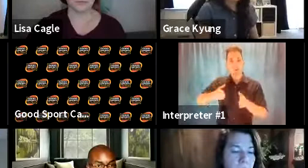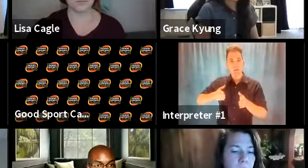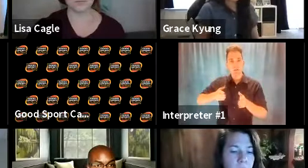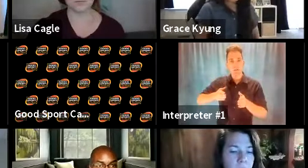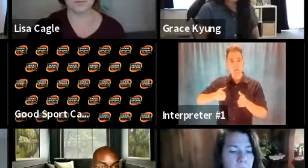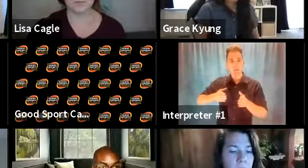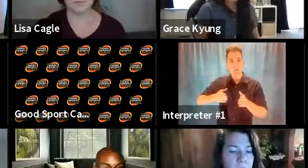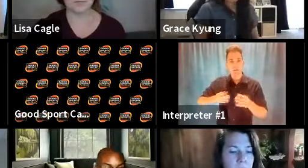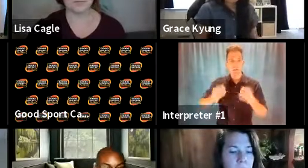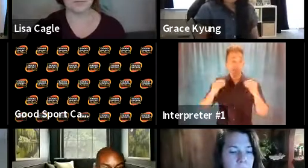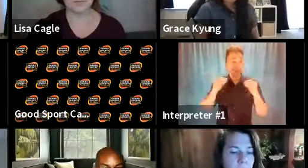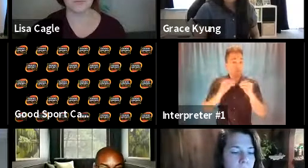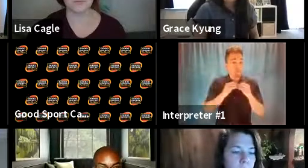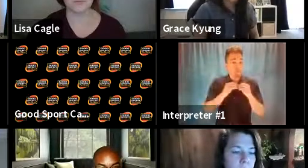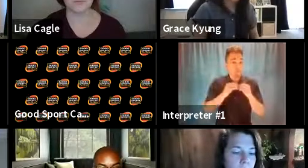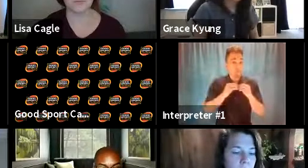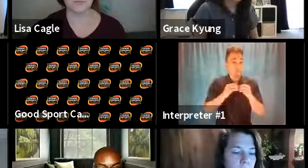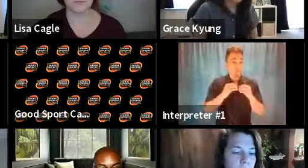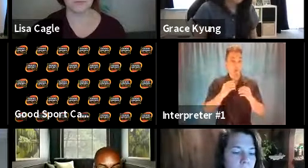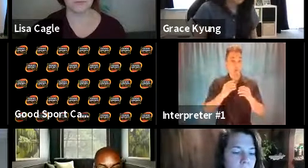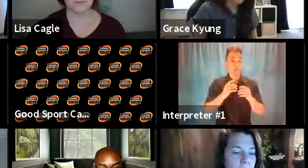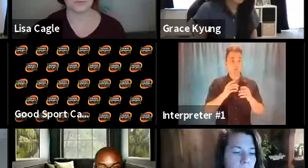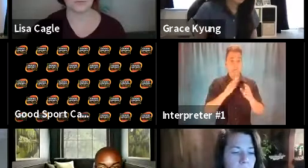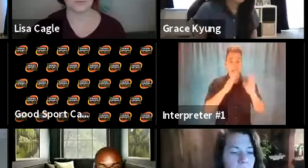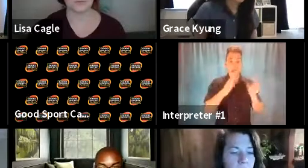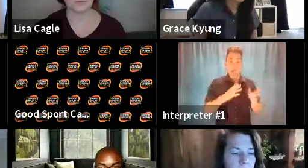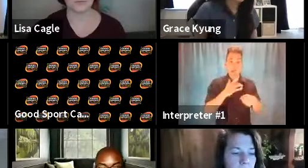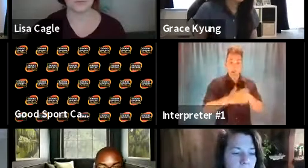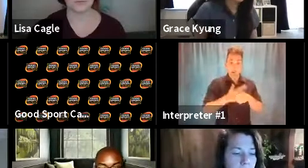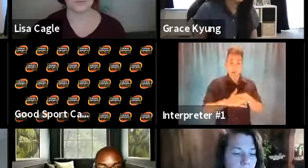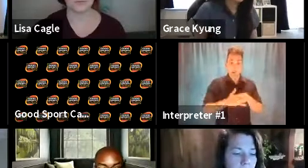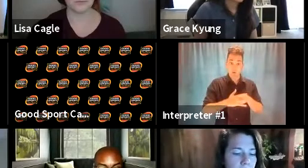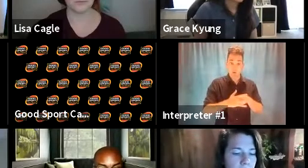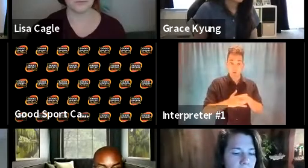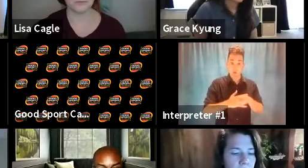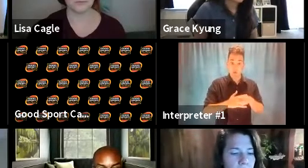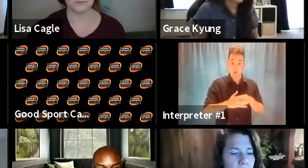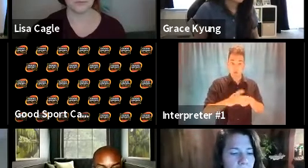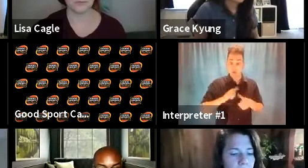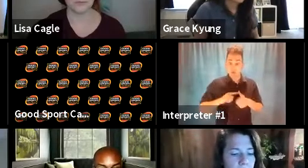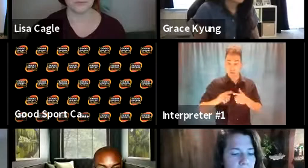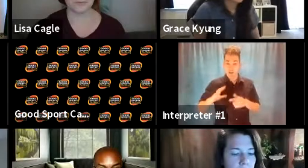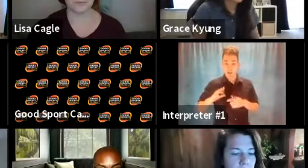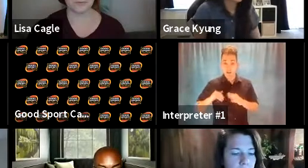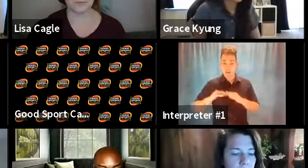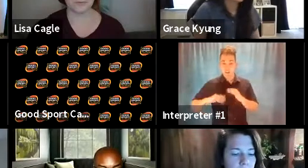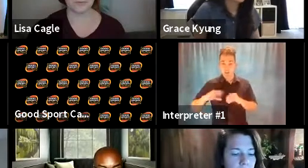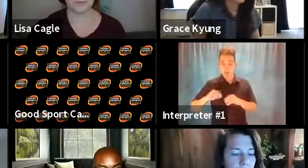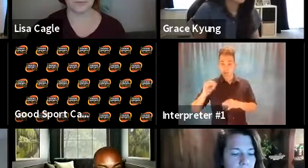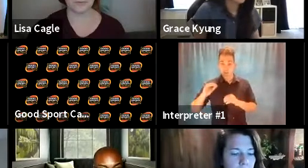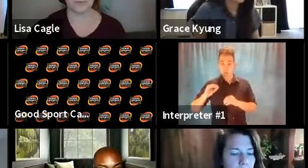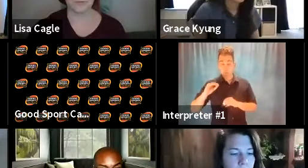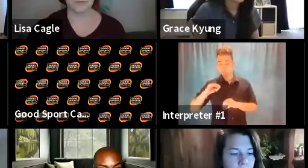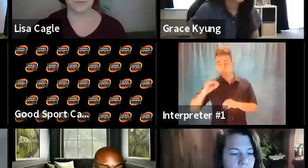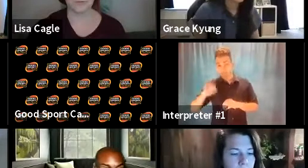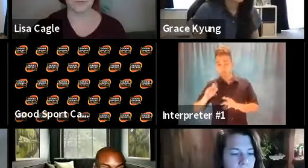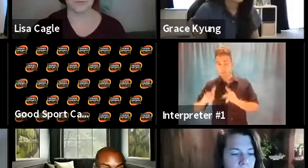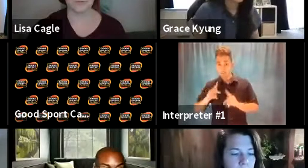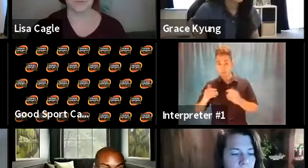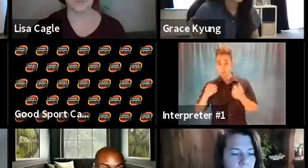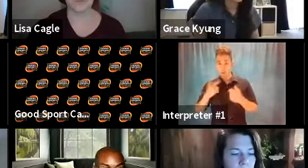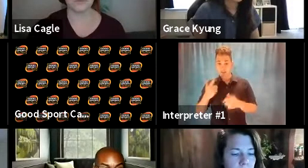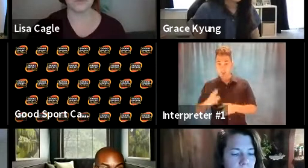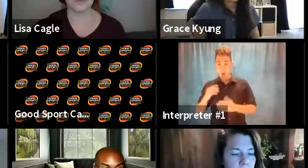less than 50% to people at less than 50% of the area median income. And some of those units